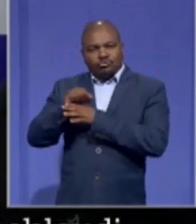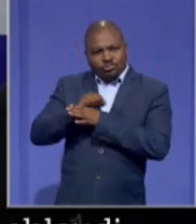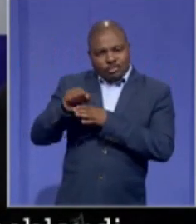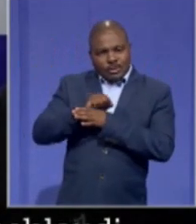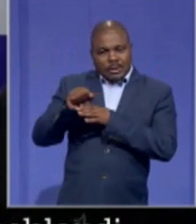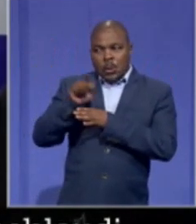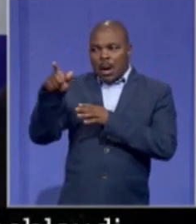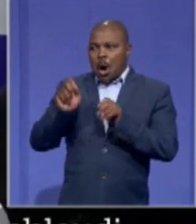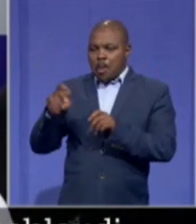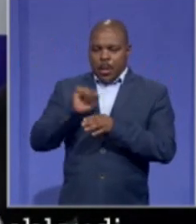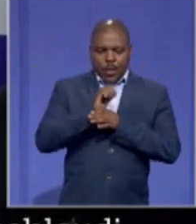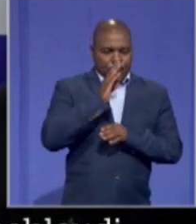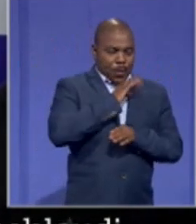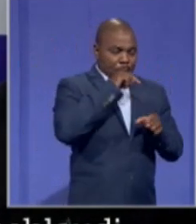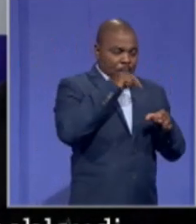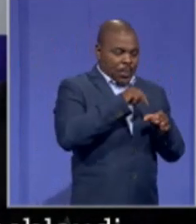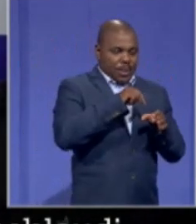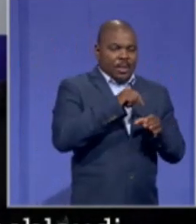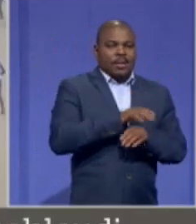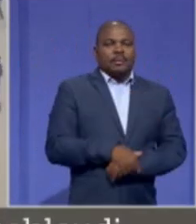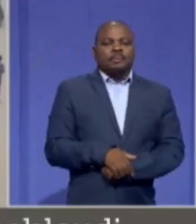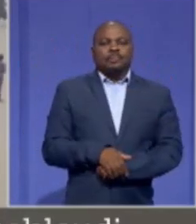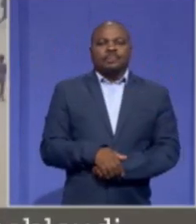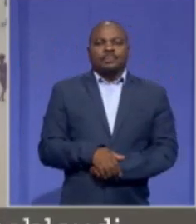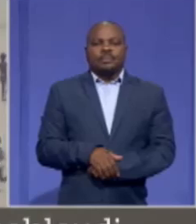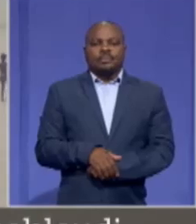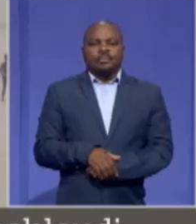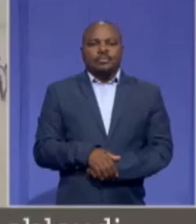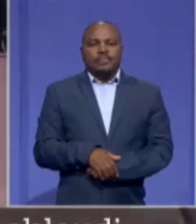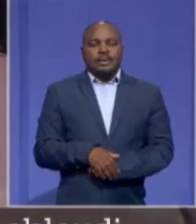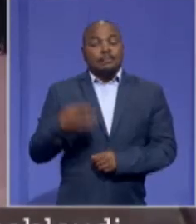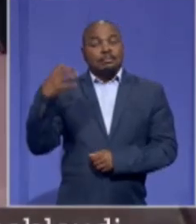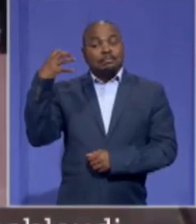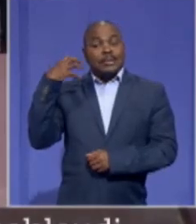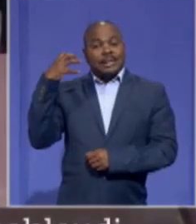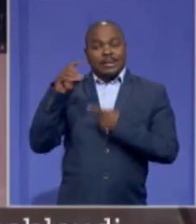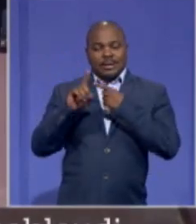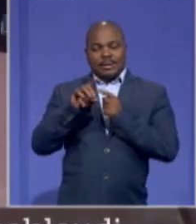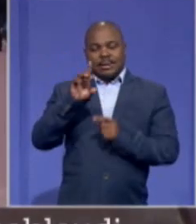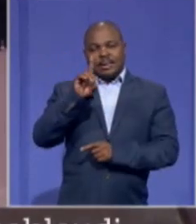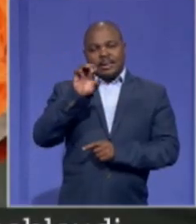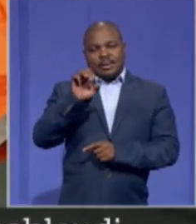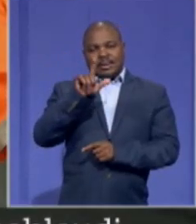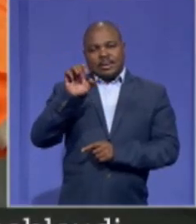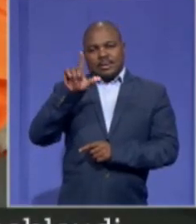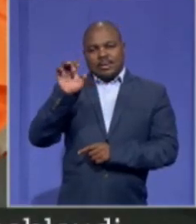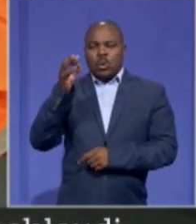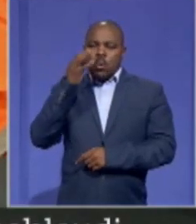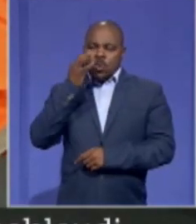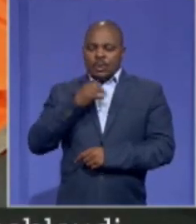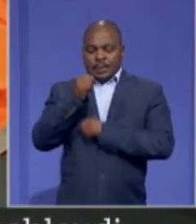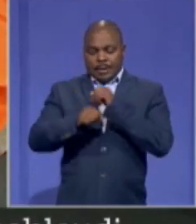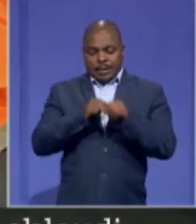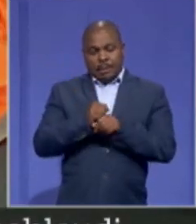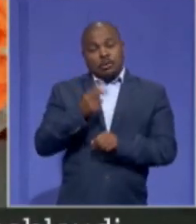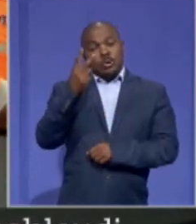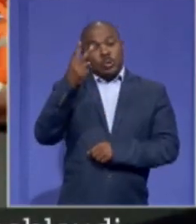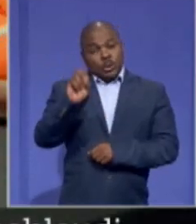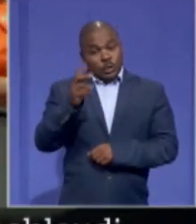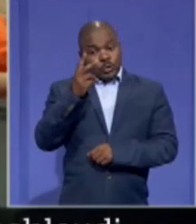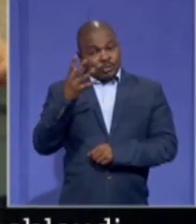an opportunity to come to culinary institutes. Tona de Lille are ngwaga wa 2024-25 e tla nna ngwaga